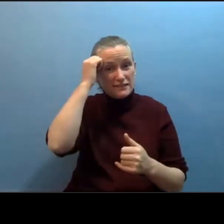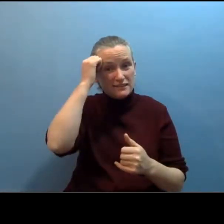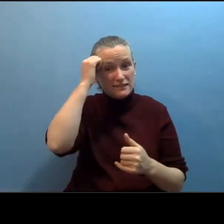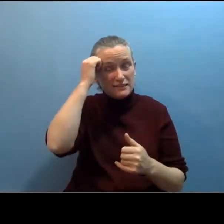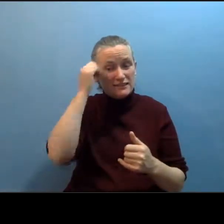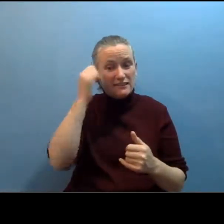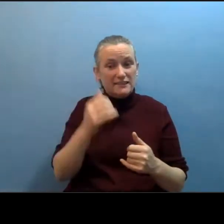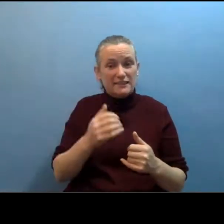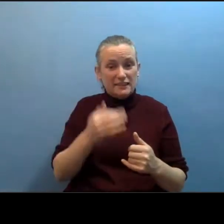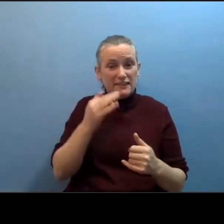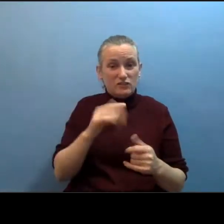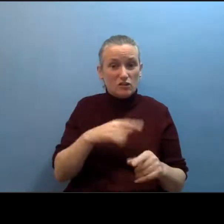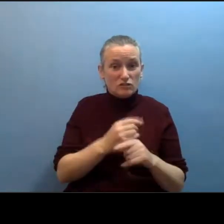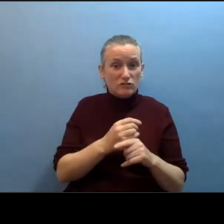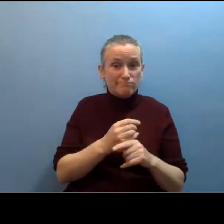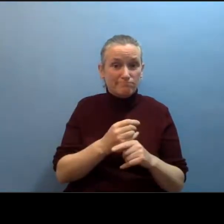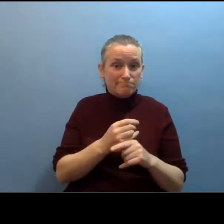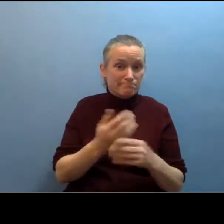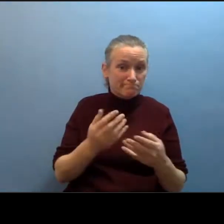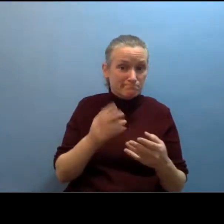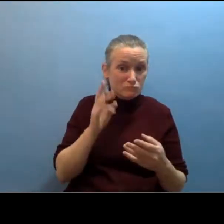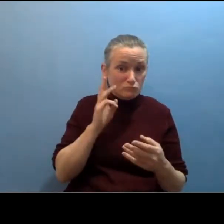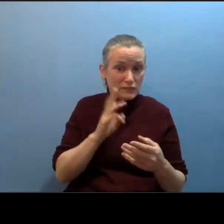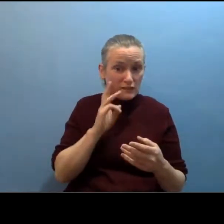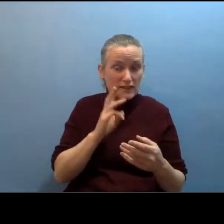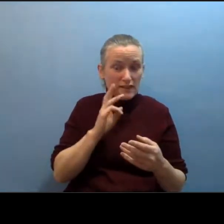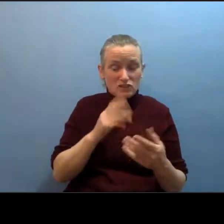highlight that maybe that there is an issue with this teacher,